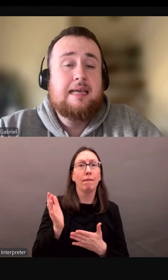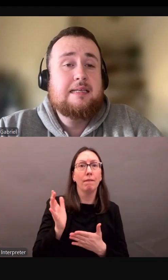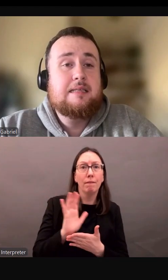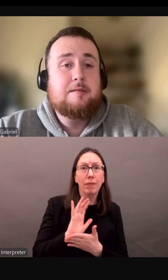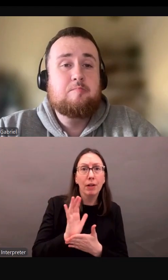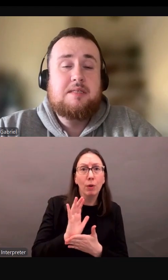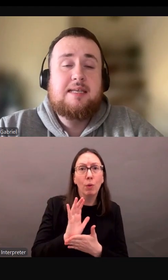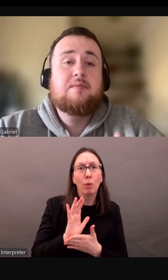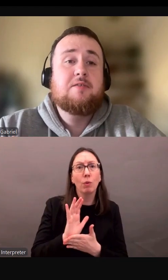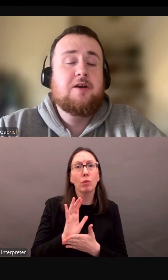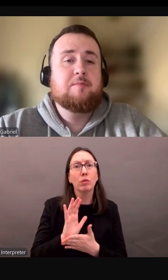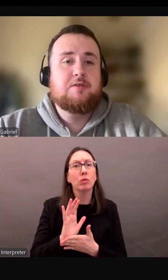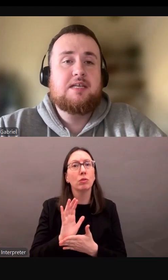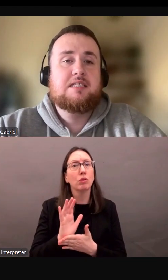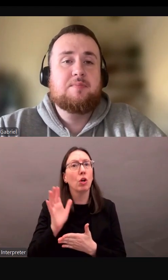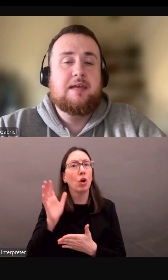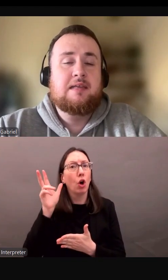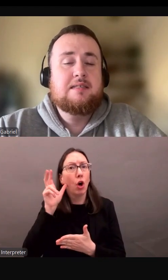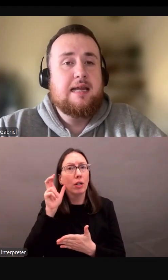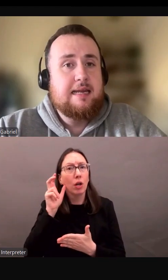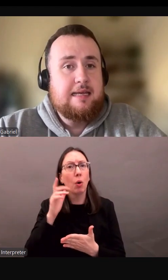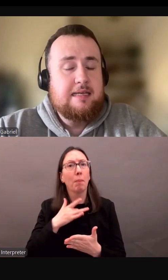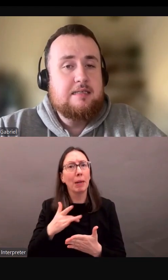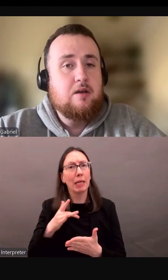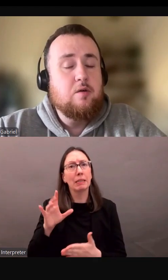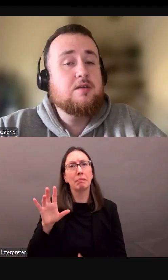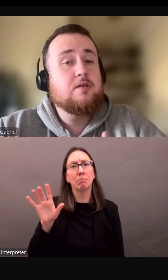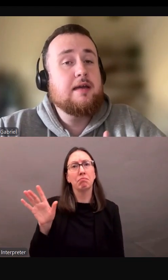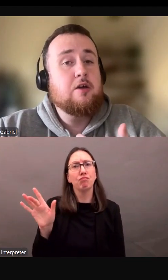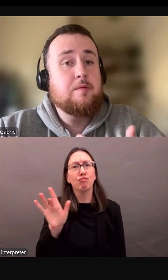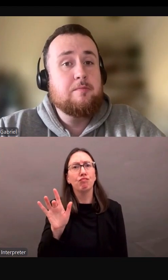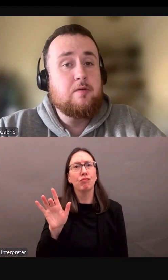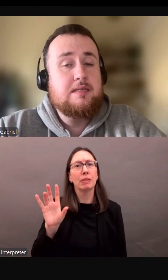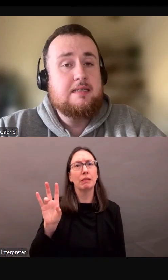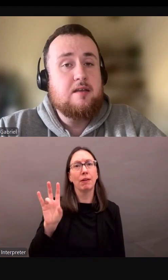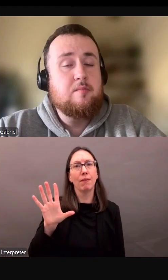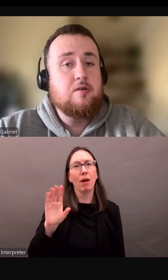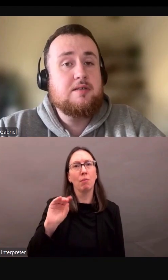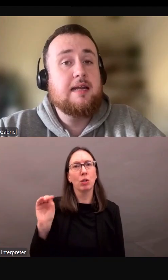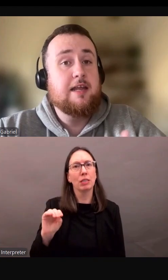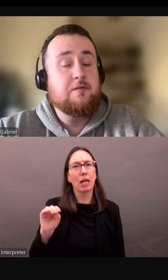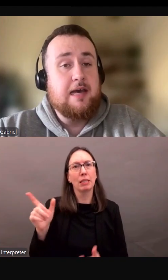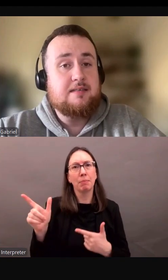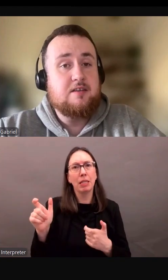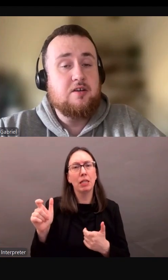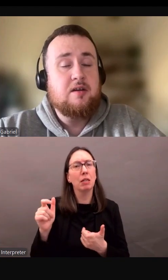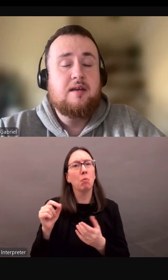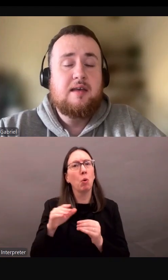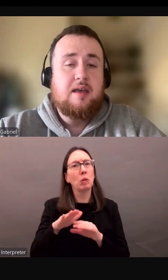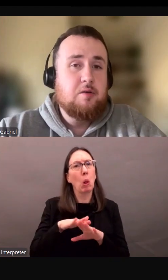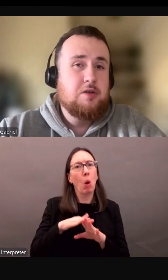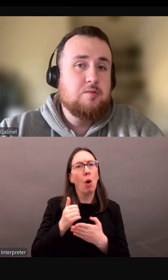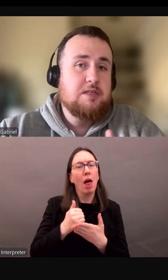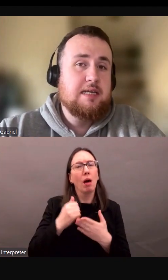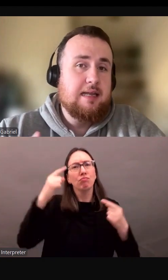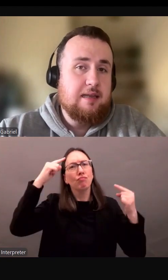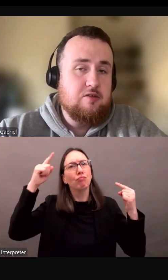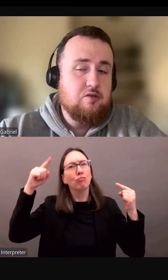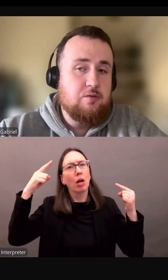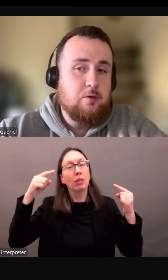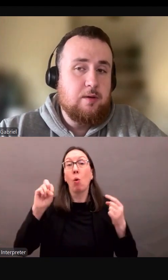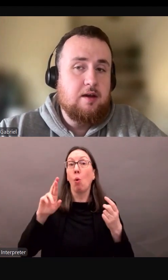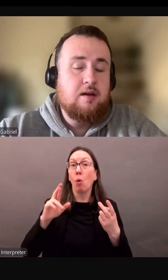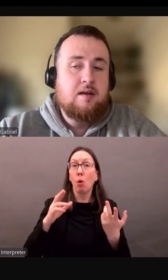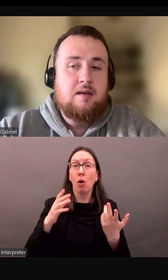say, 75% speed, slightly slower so it can help you process them, or slightly faster if you just wish to get the